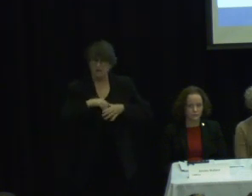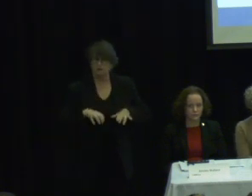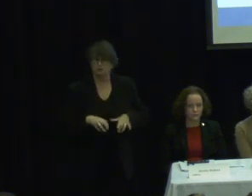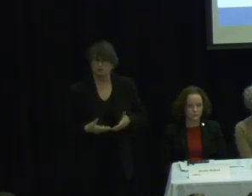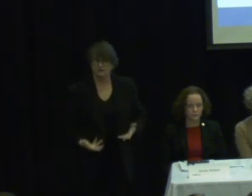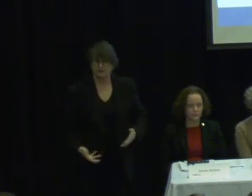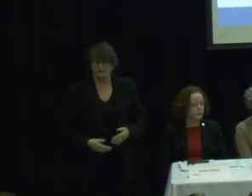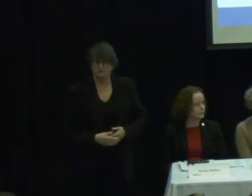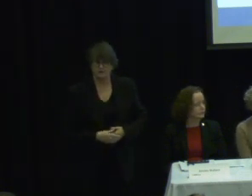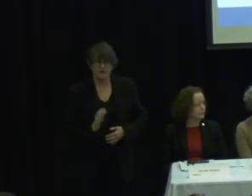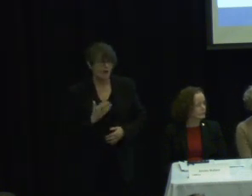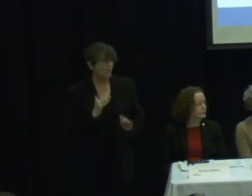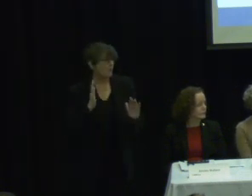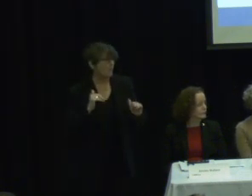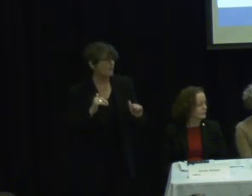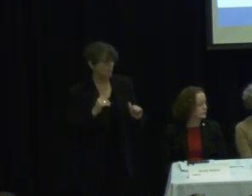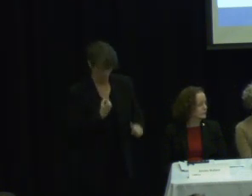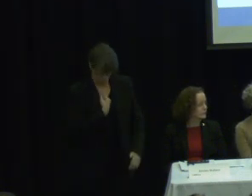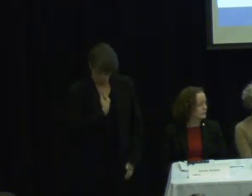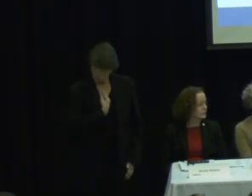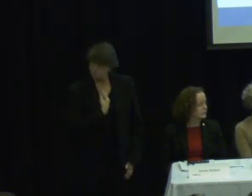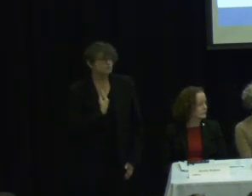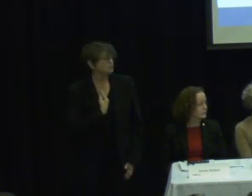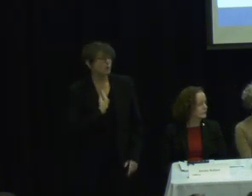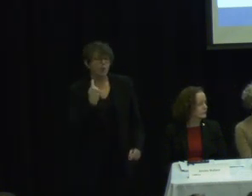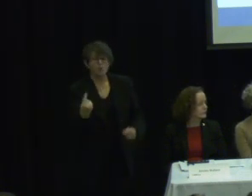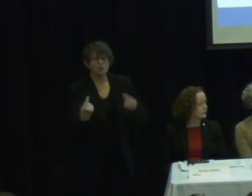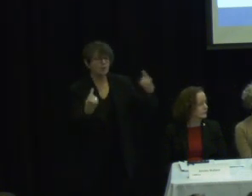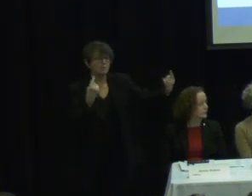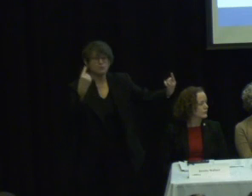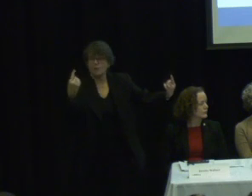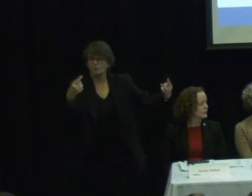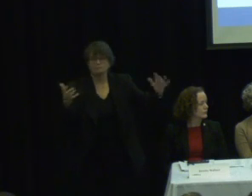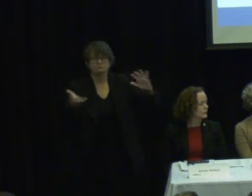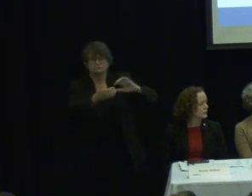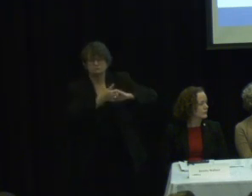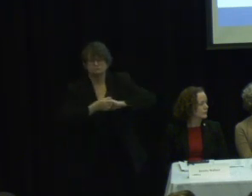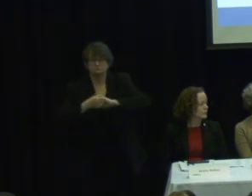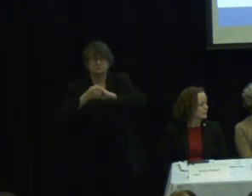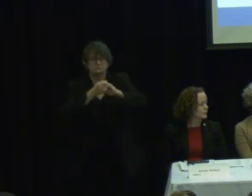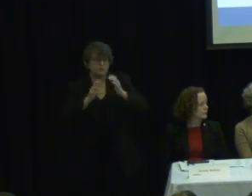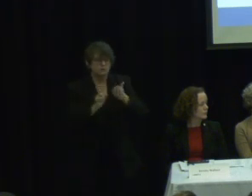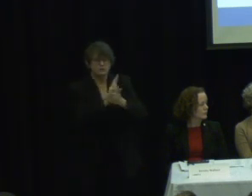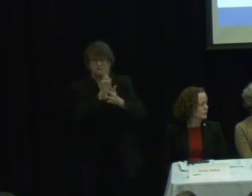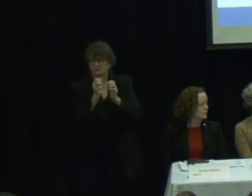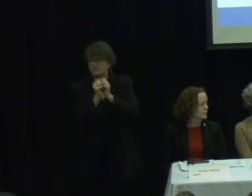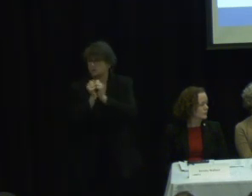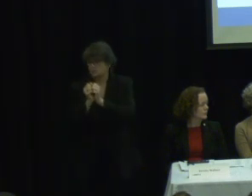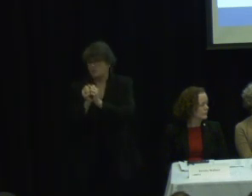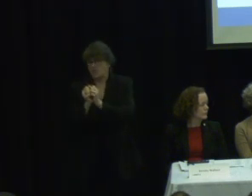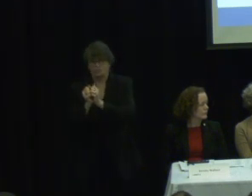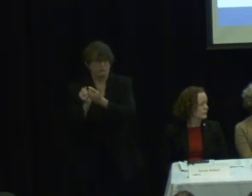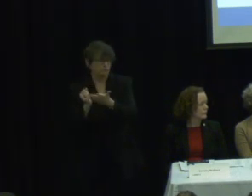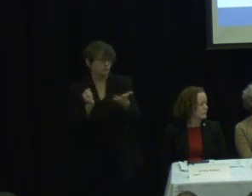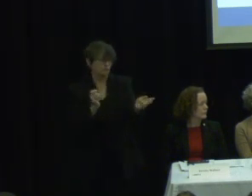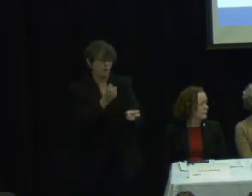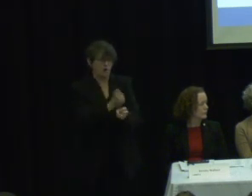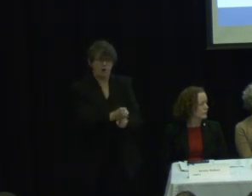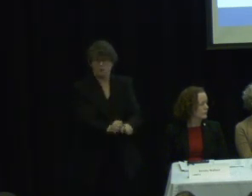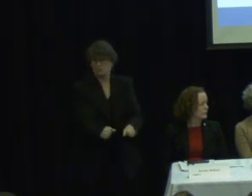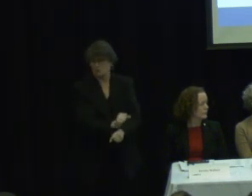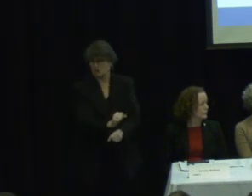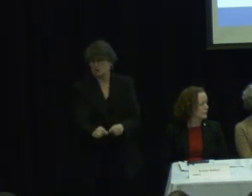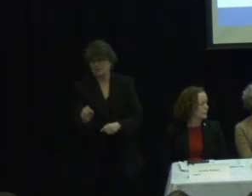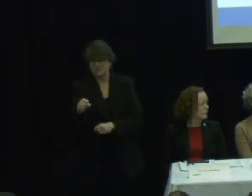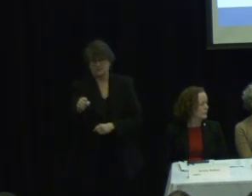is that we don't have to do it alone. We can do it as a fellowship of a university together. Hard work, most important work I